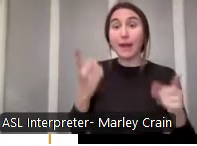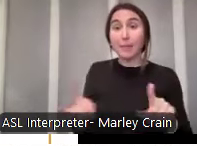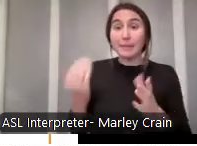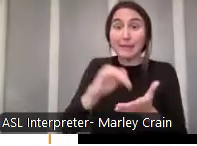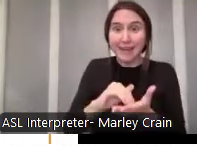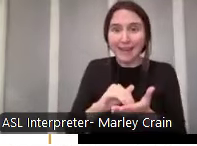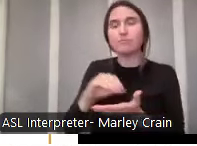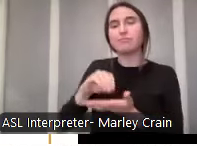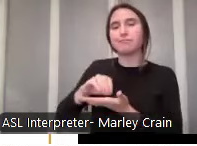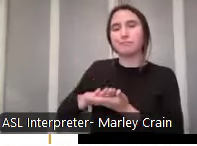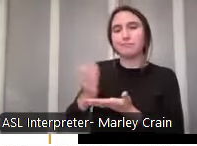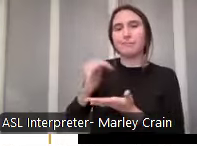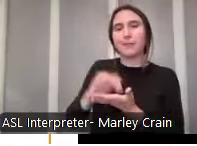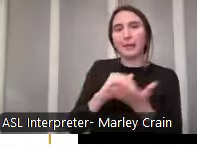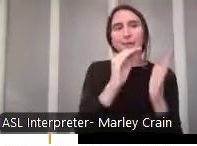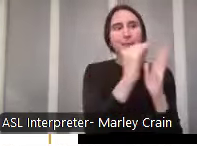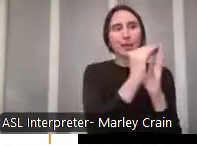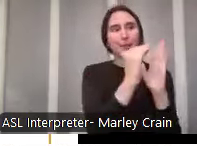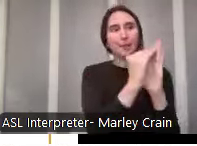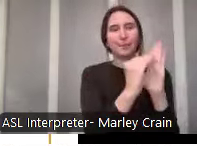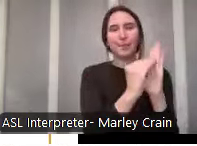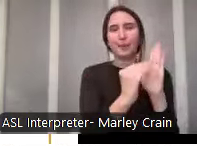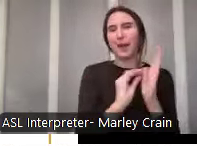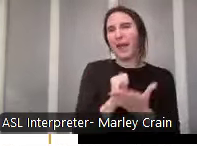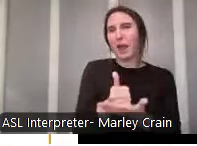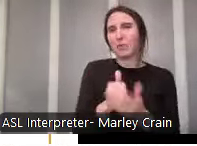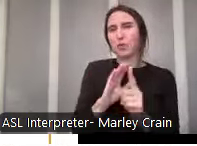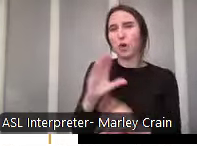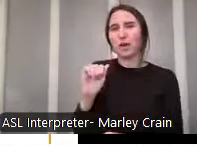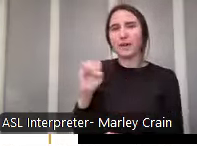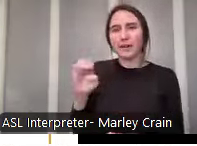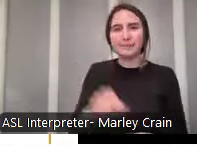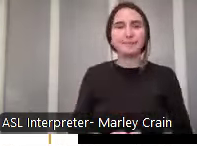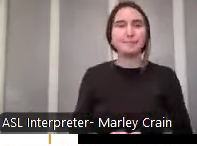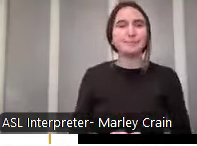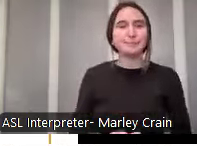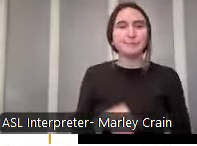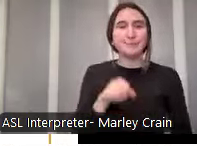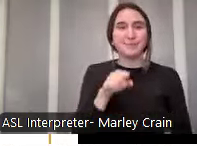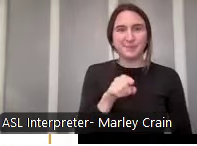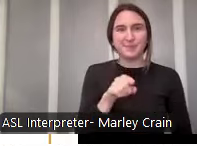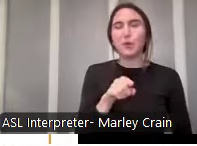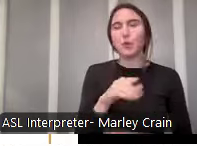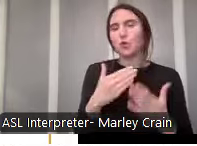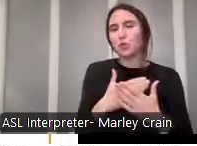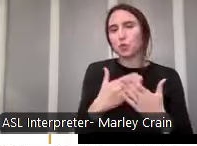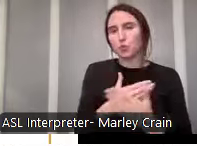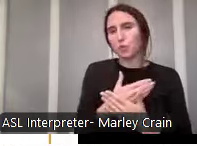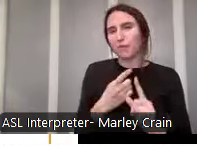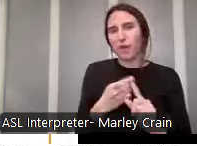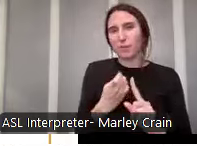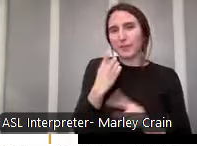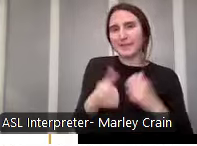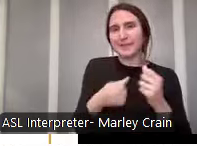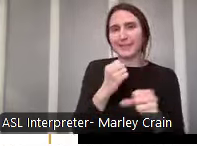sorry. Another thing that is new in the past couple of years is the New York City Schools Bus app. This is great. I spend